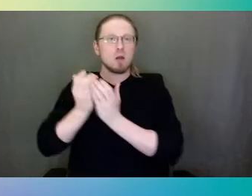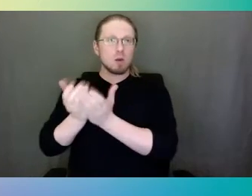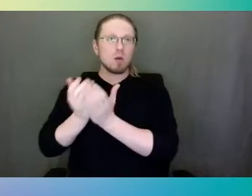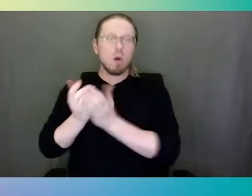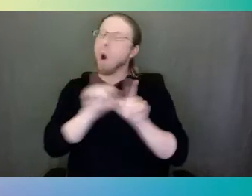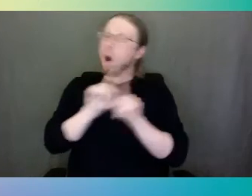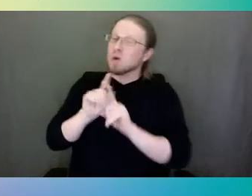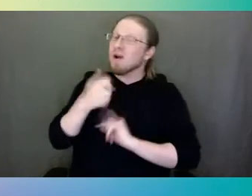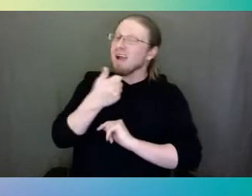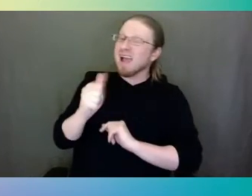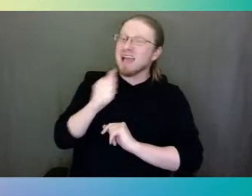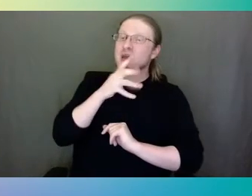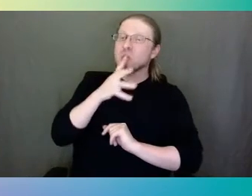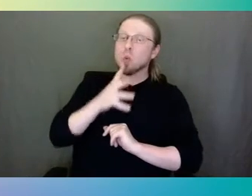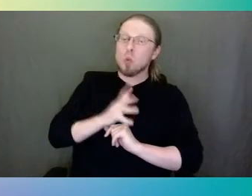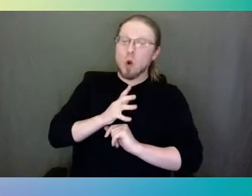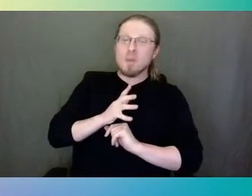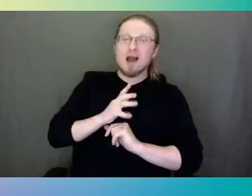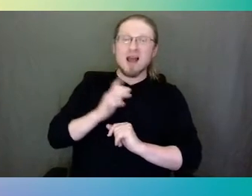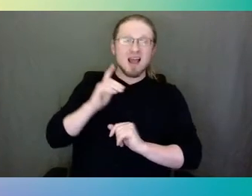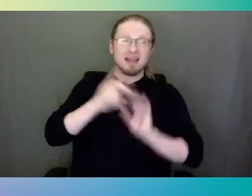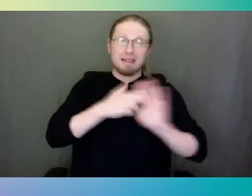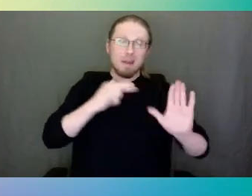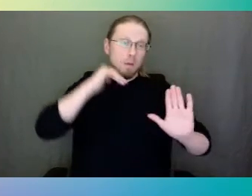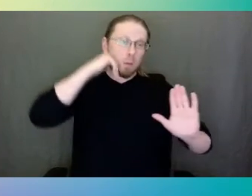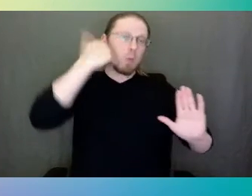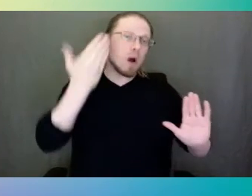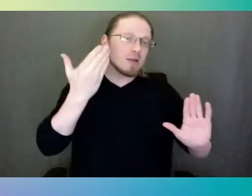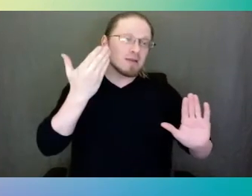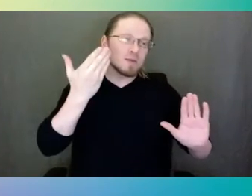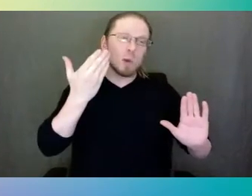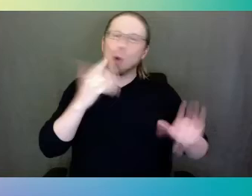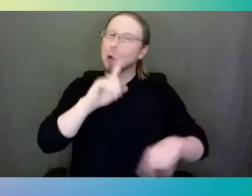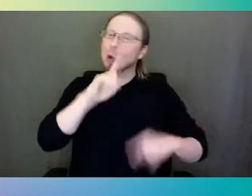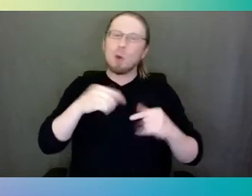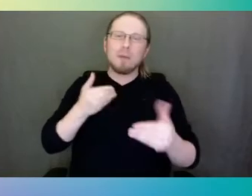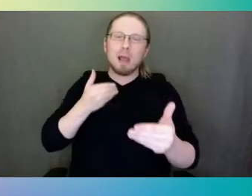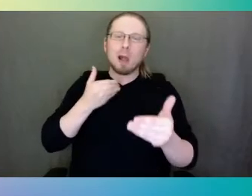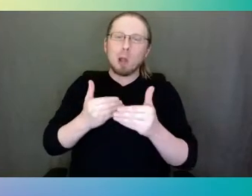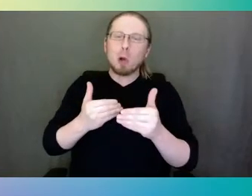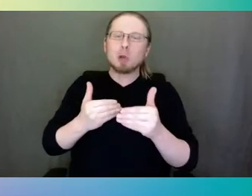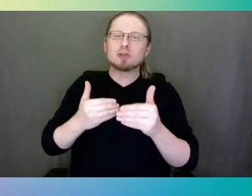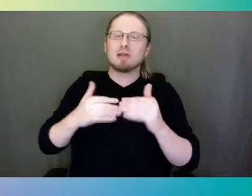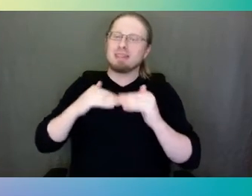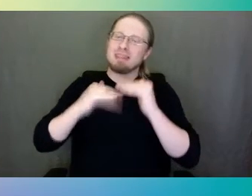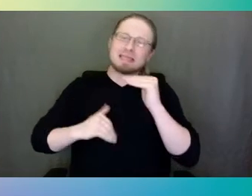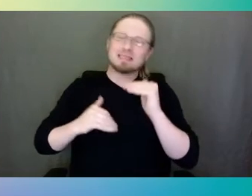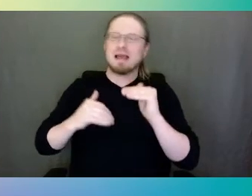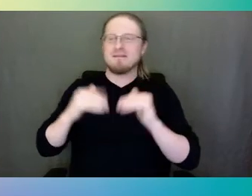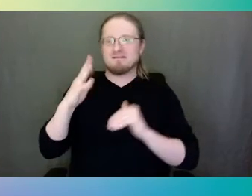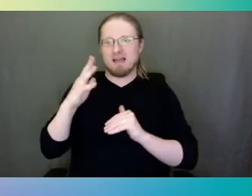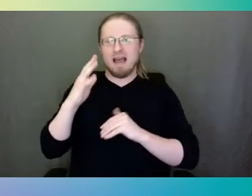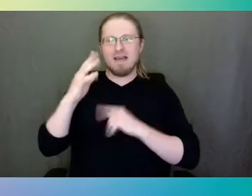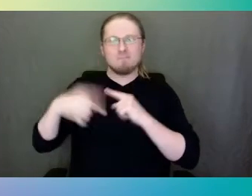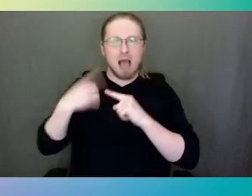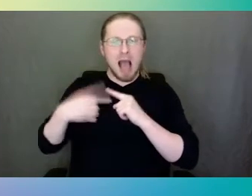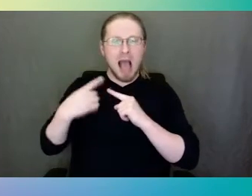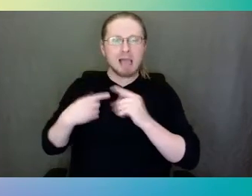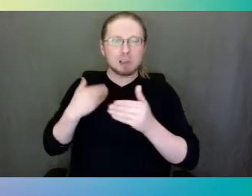5 miles of a Navy base. They would ship them off to prison. At this time, about 30,000 women were imprisoned in the United